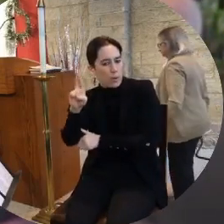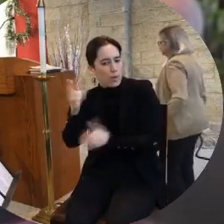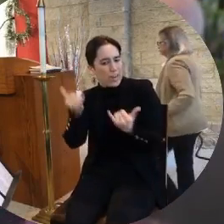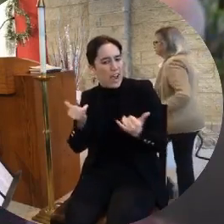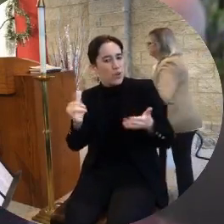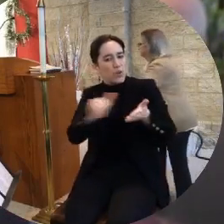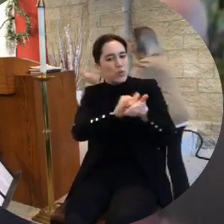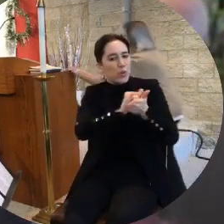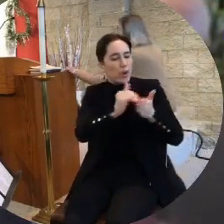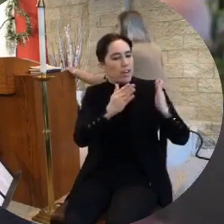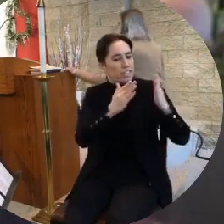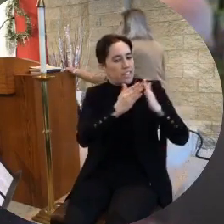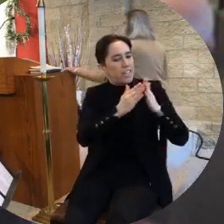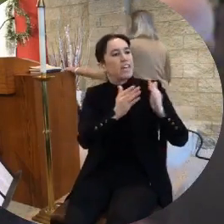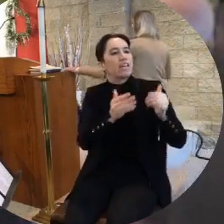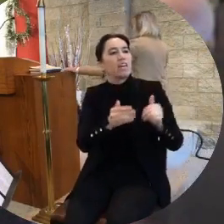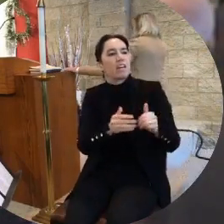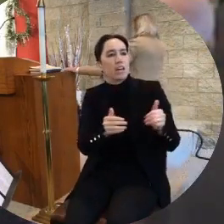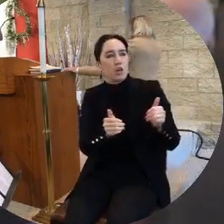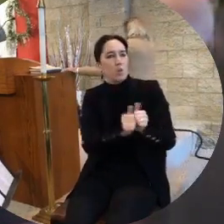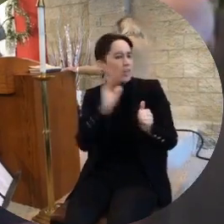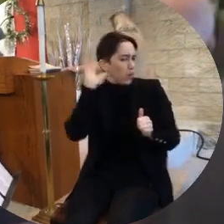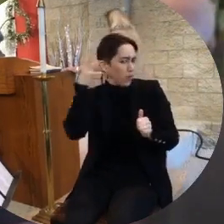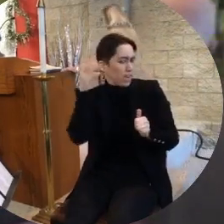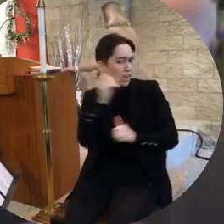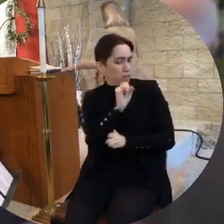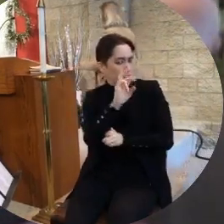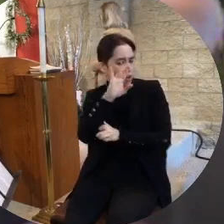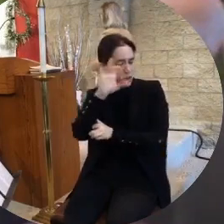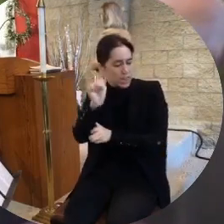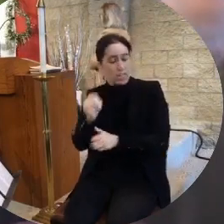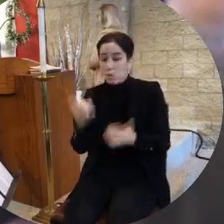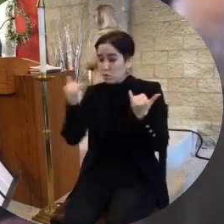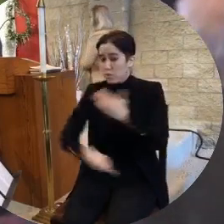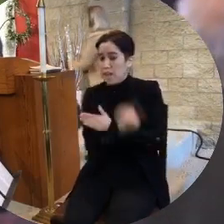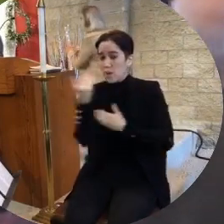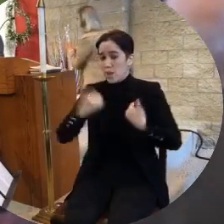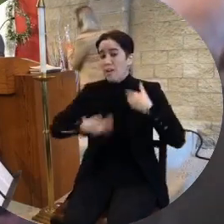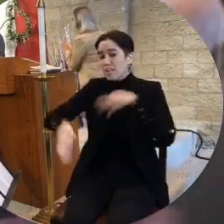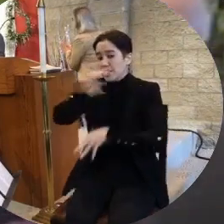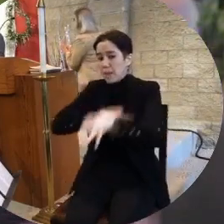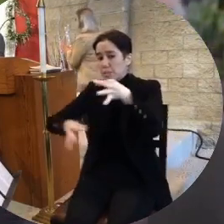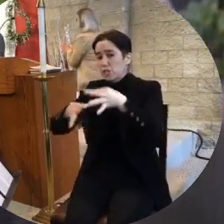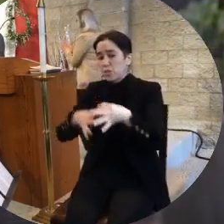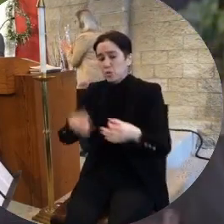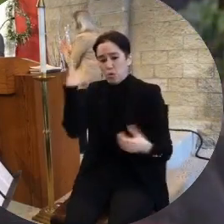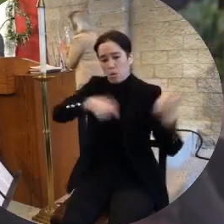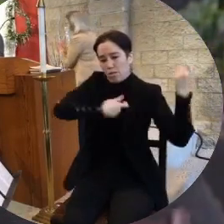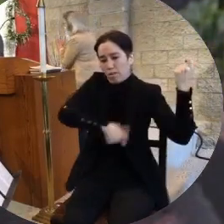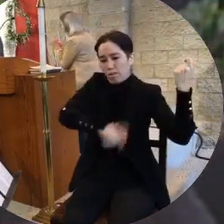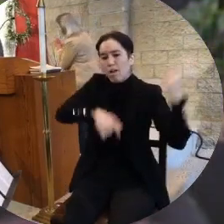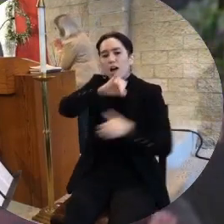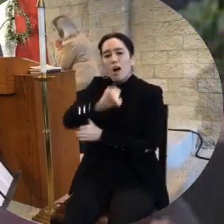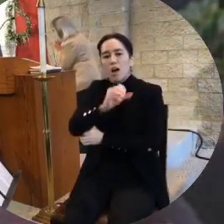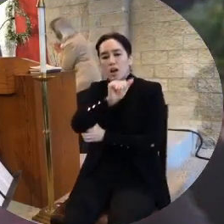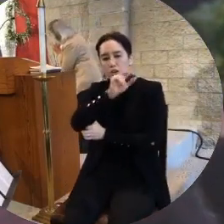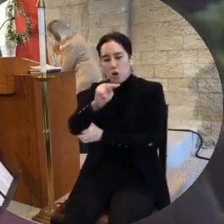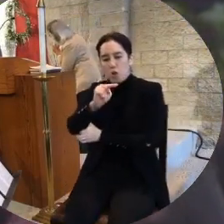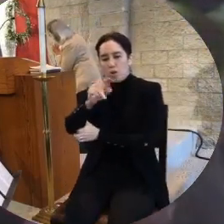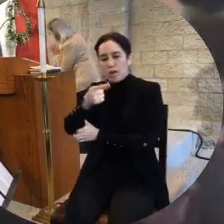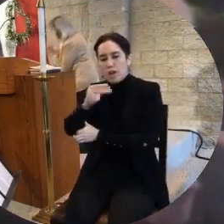we have the fantastic, legendary Joan Griffith. Joan Griffin. It's her first time today, so thanks.